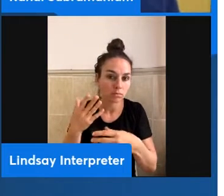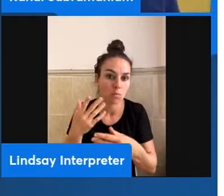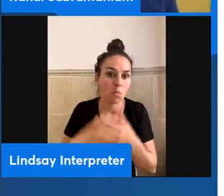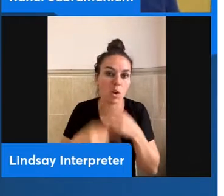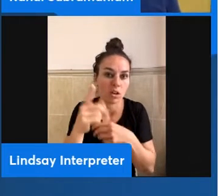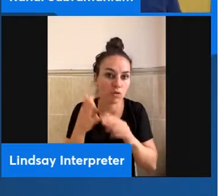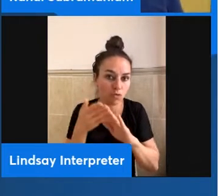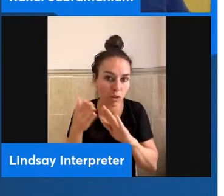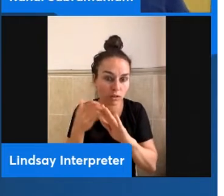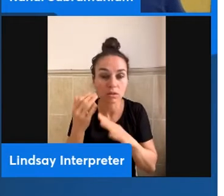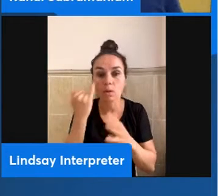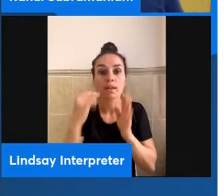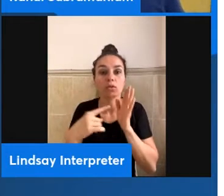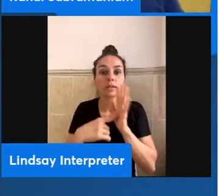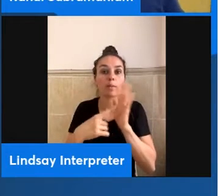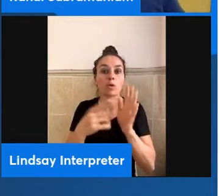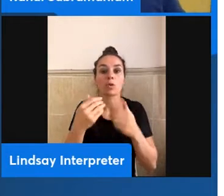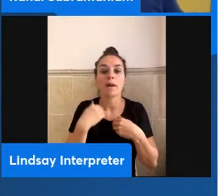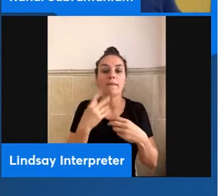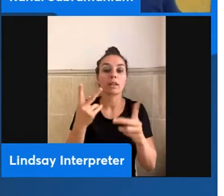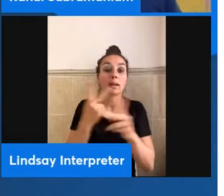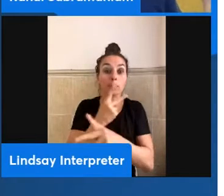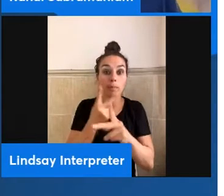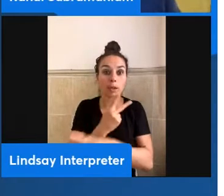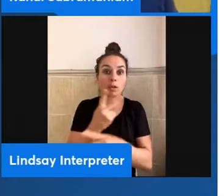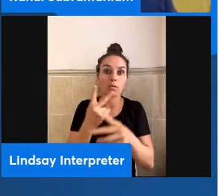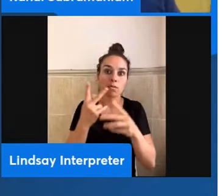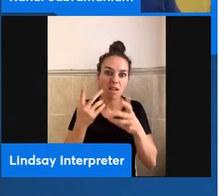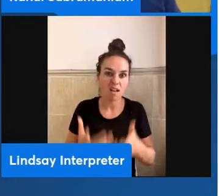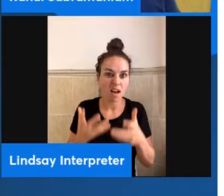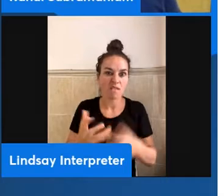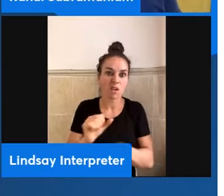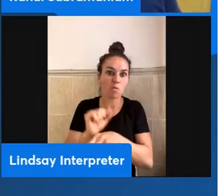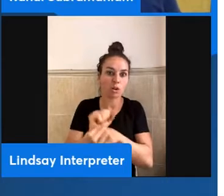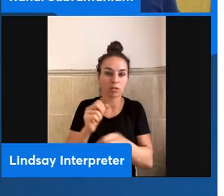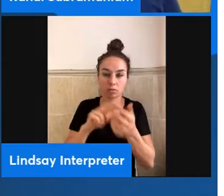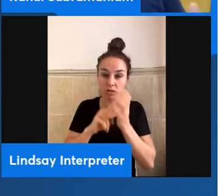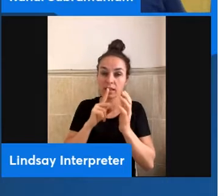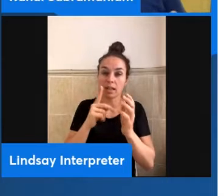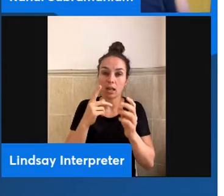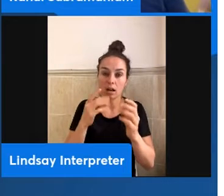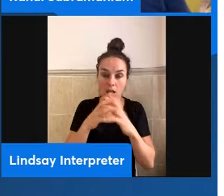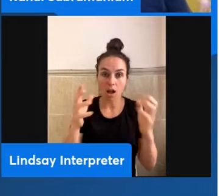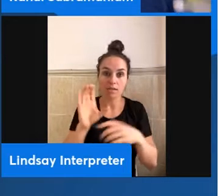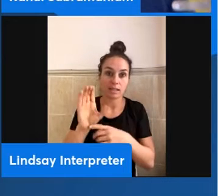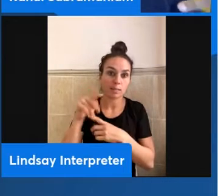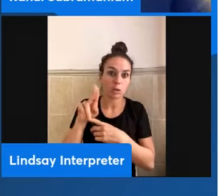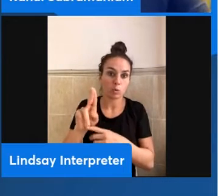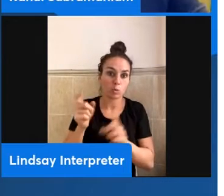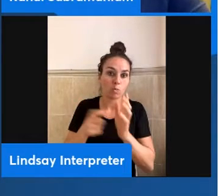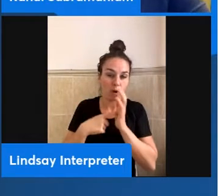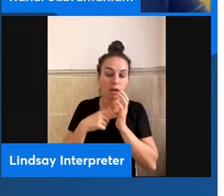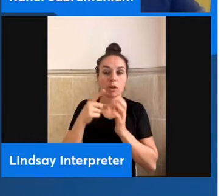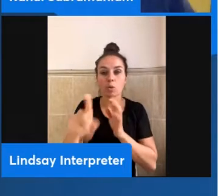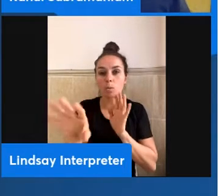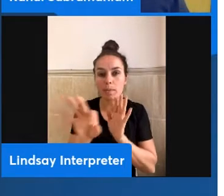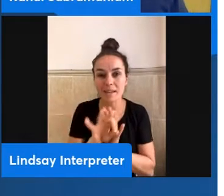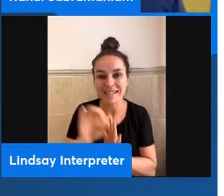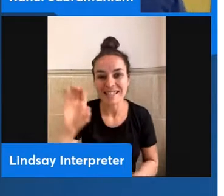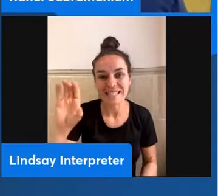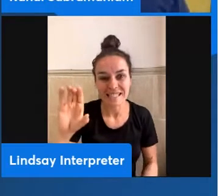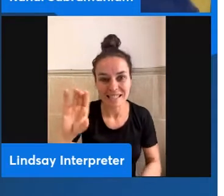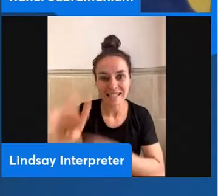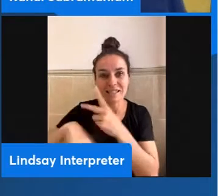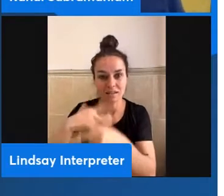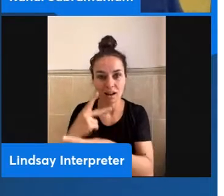of compute intensive workload where you just needed a ton of CPU. You would pick the C types that you